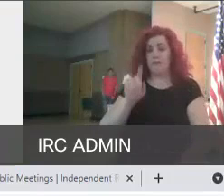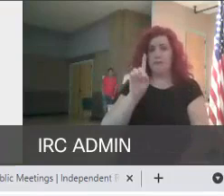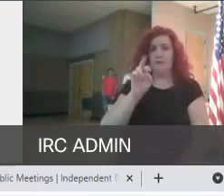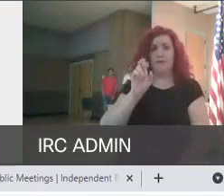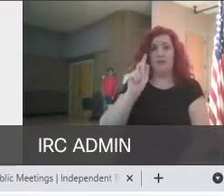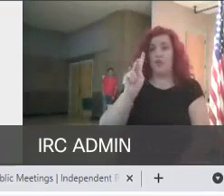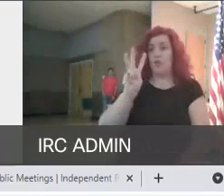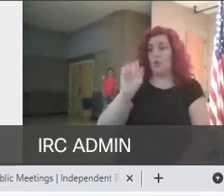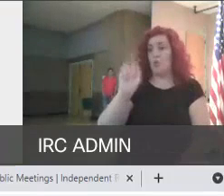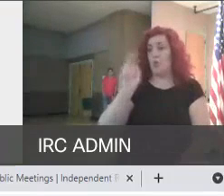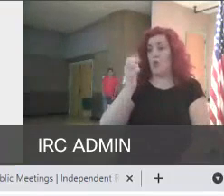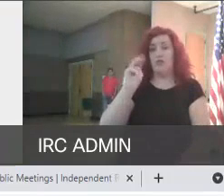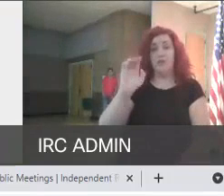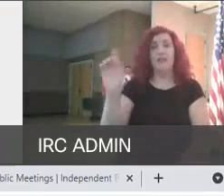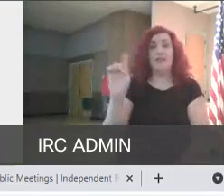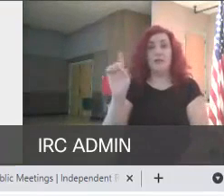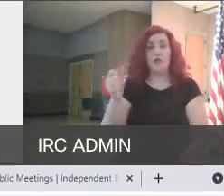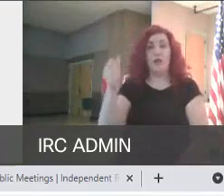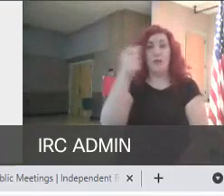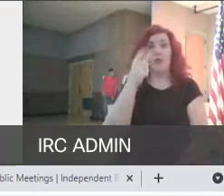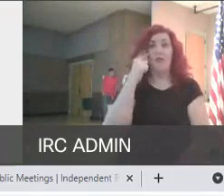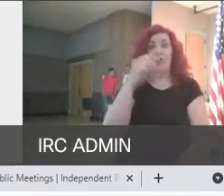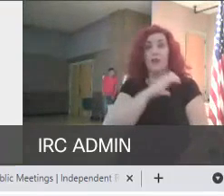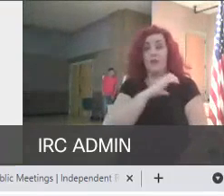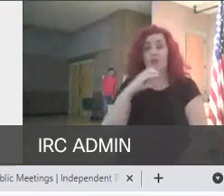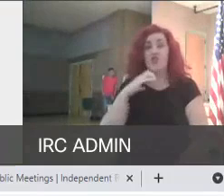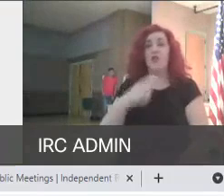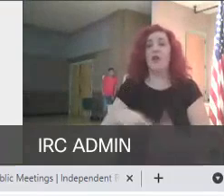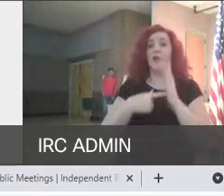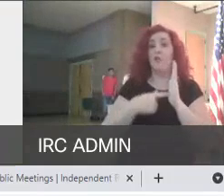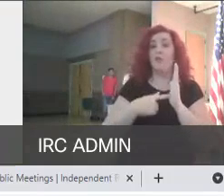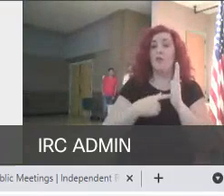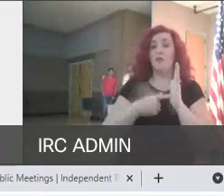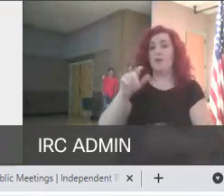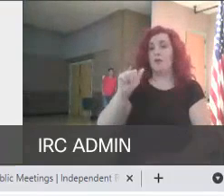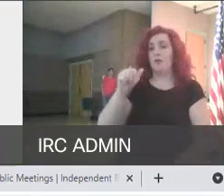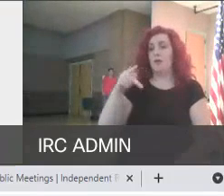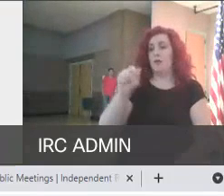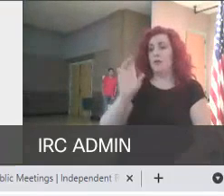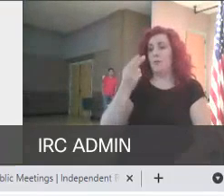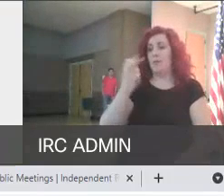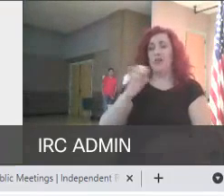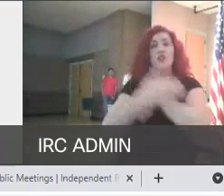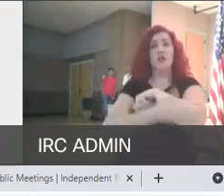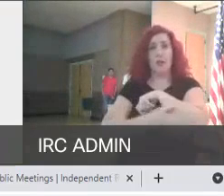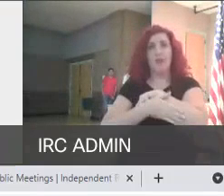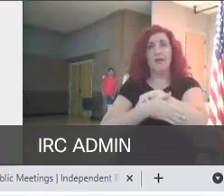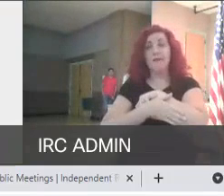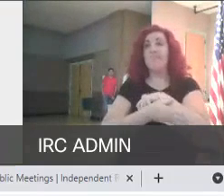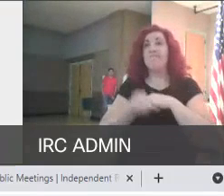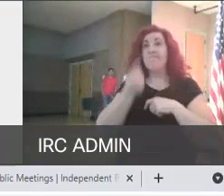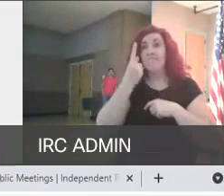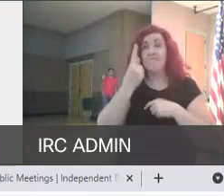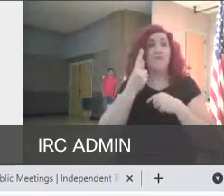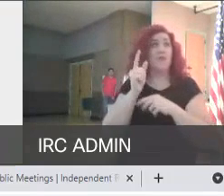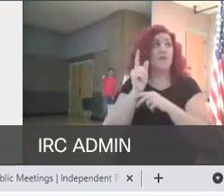the Democratic appointee to the commission, and I represent Apache County. And so to get the